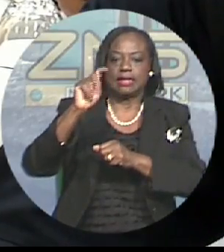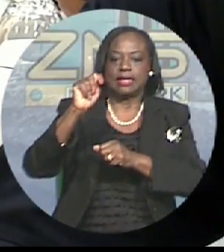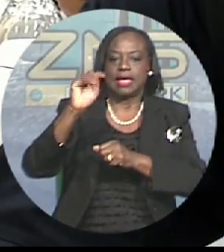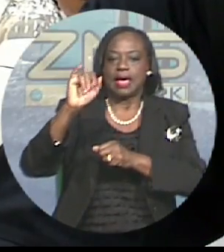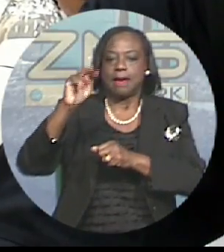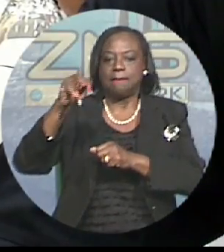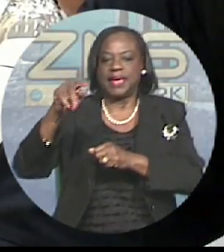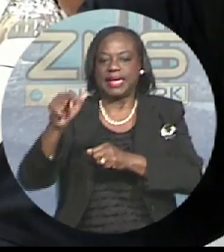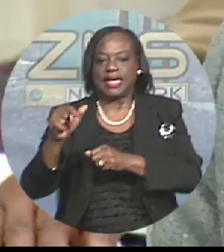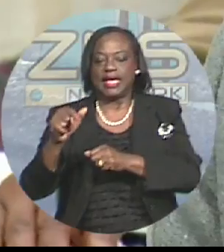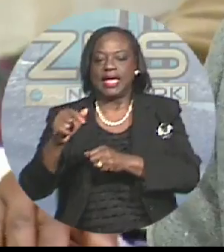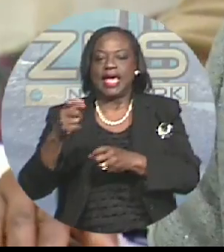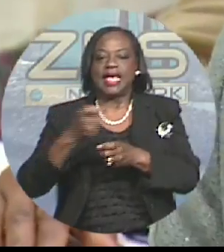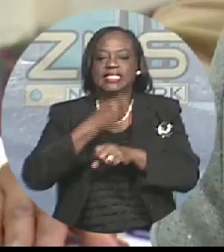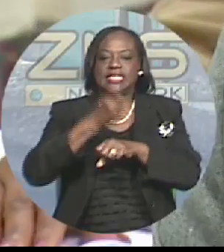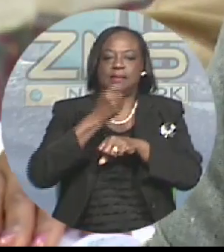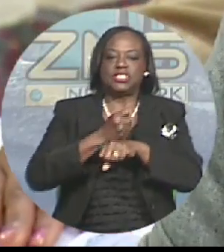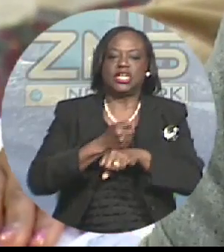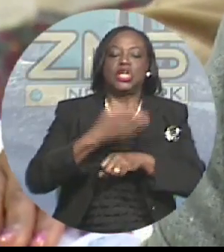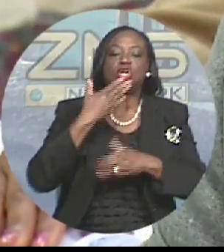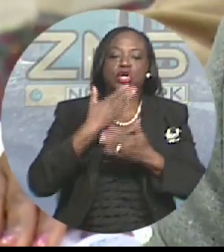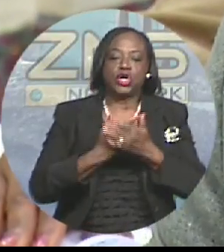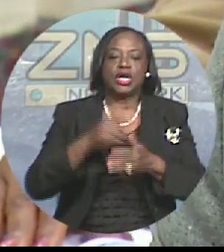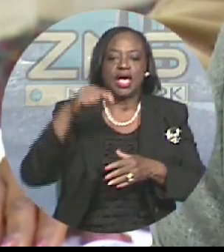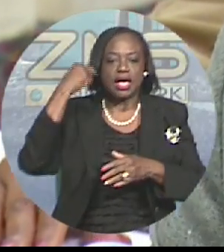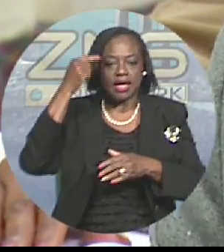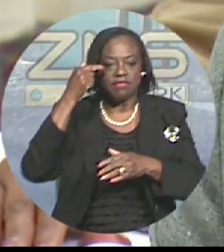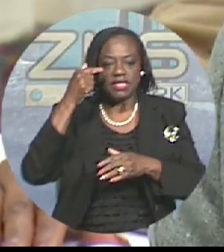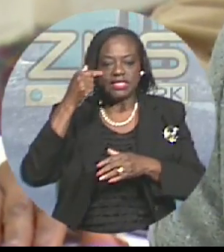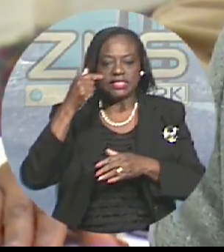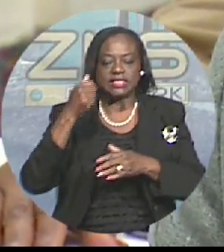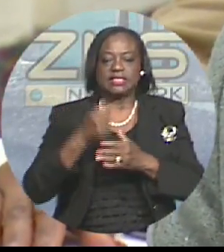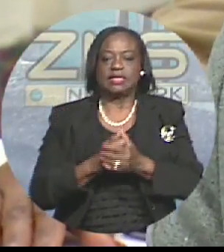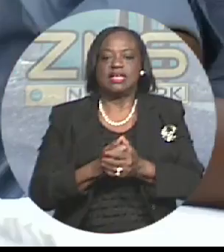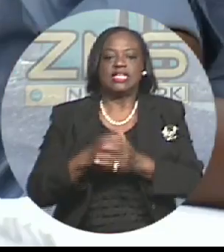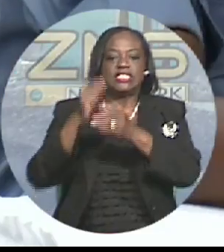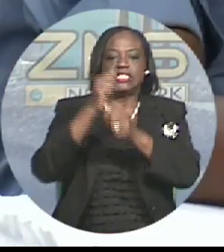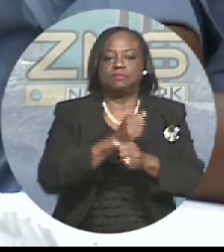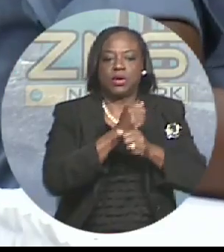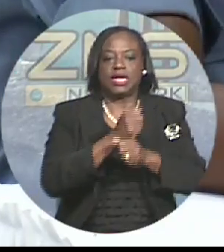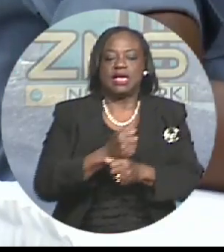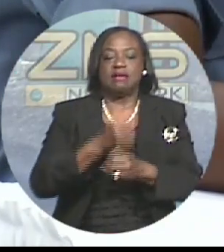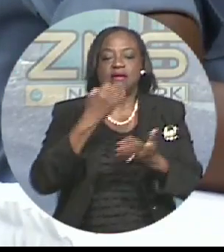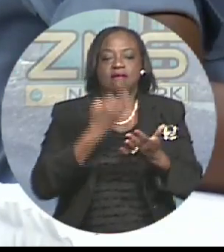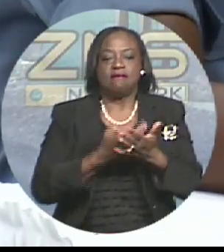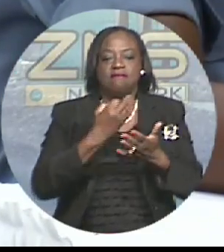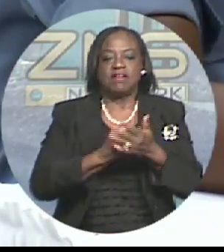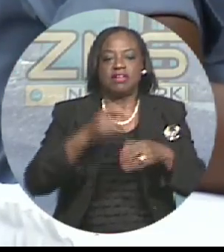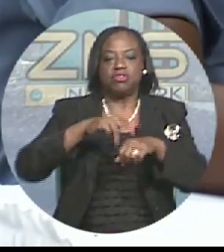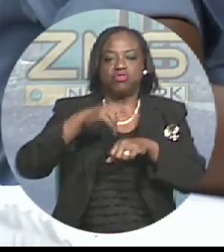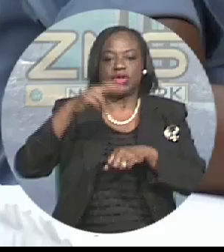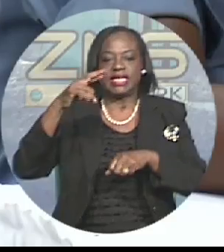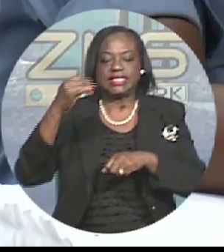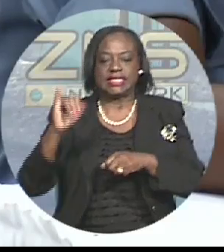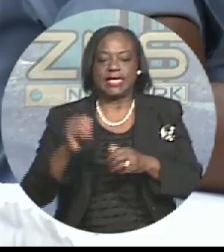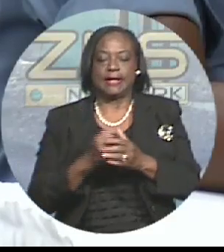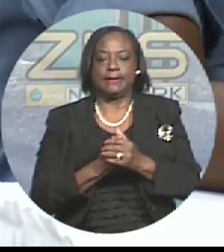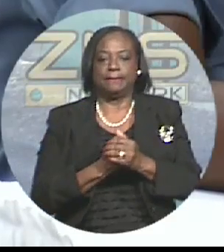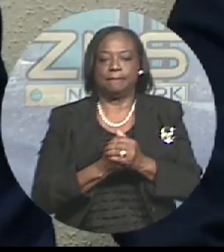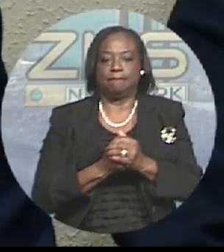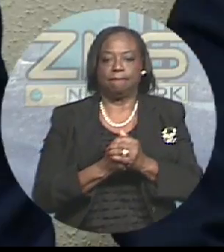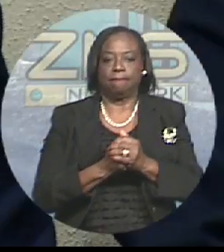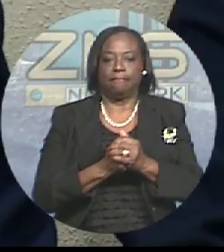and establishing good governance, many sporting federations heads in attendance along with Royal Bahamas Police and Defense Force